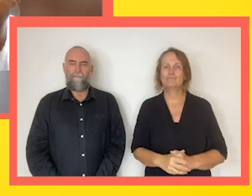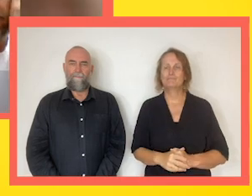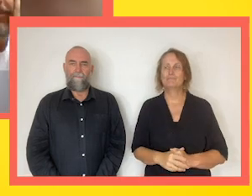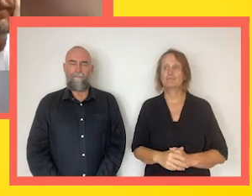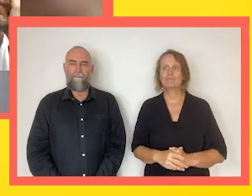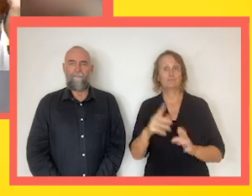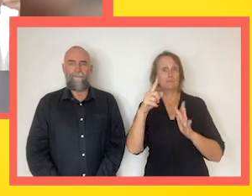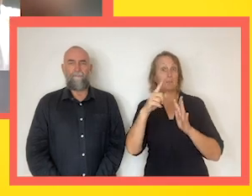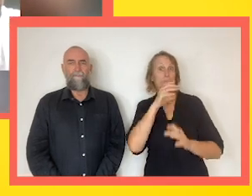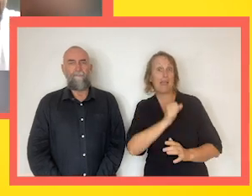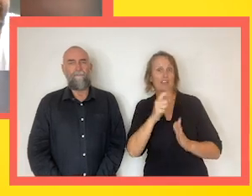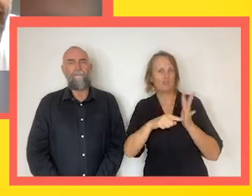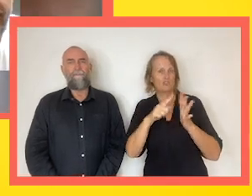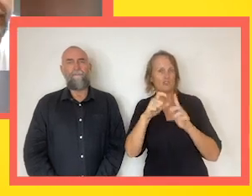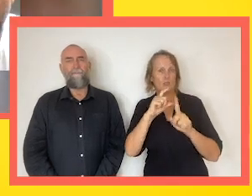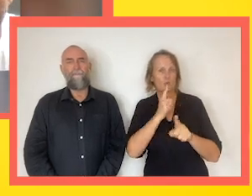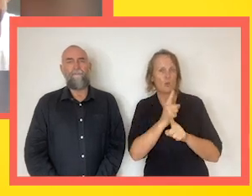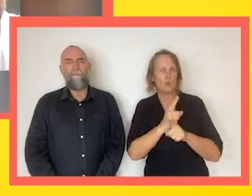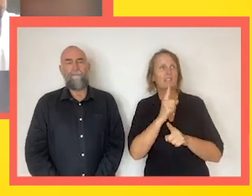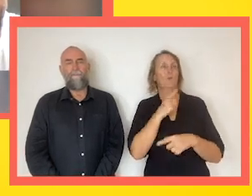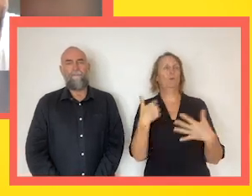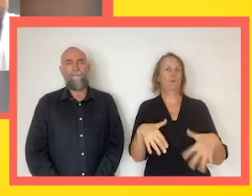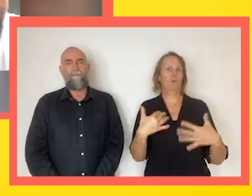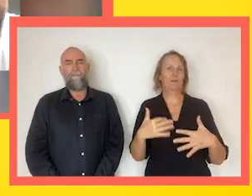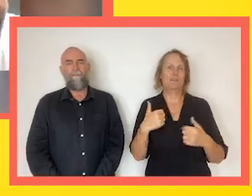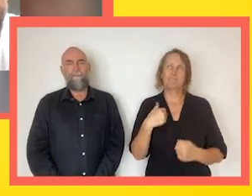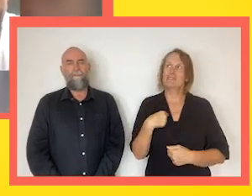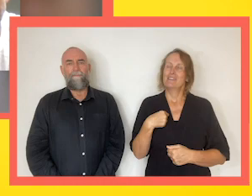Yeah, the biggest thing, I mean, so much.